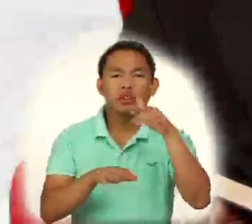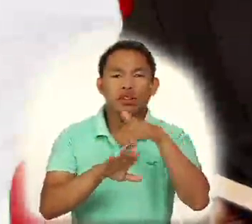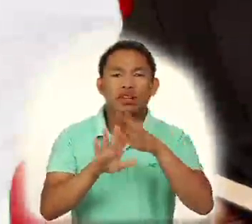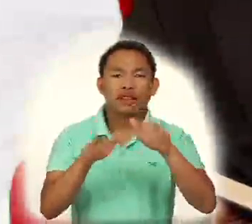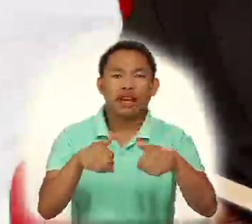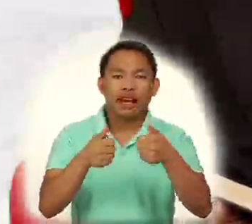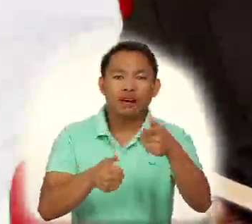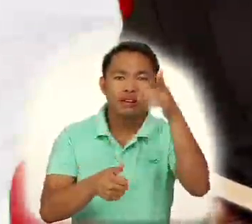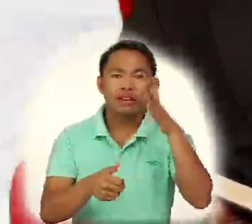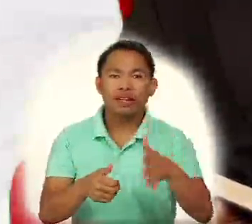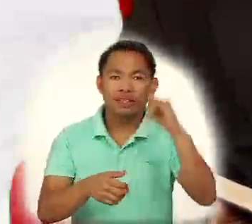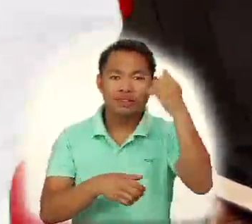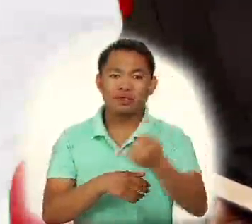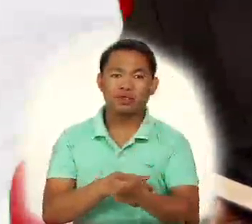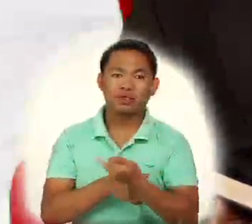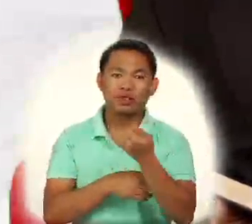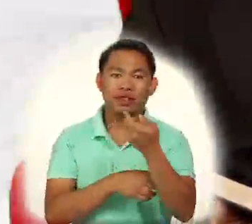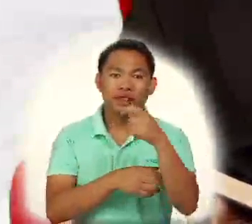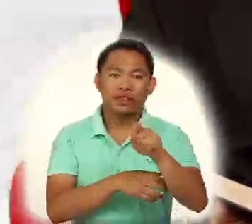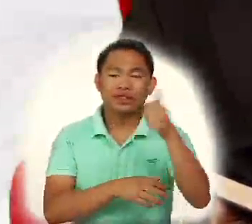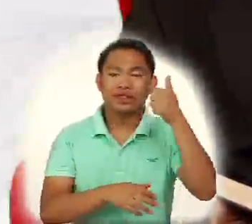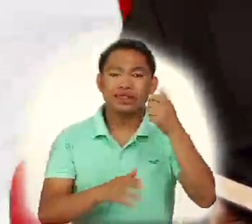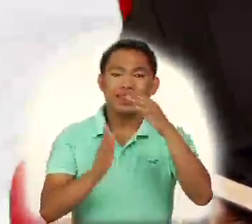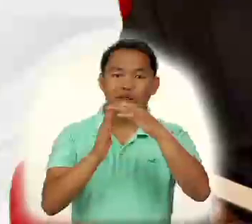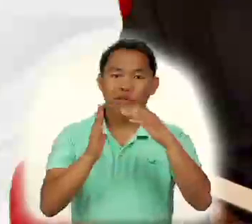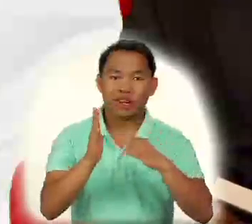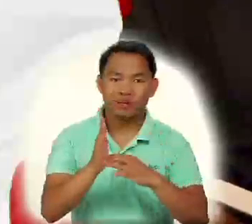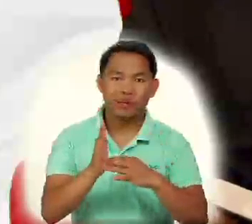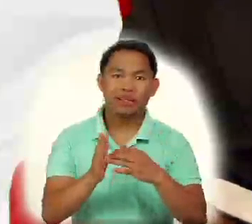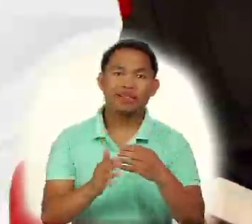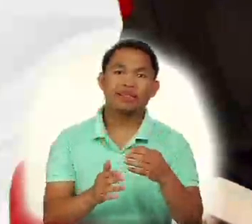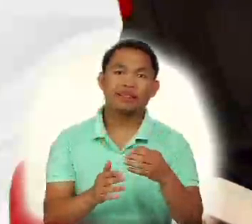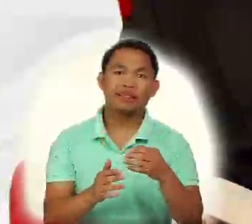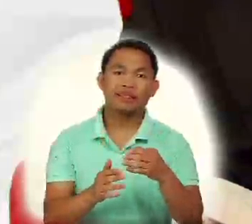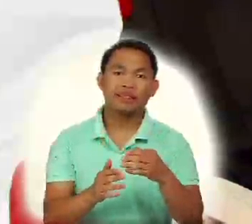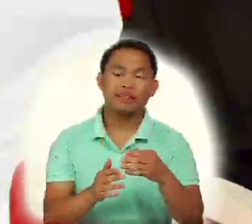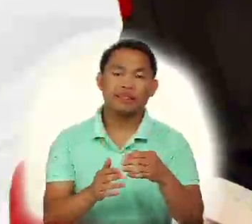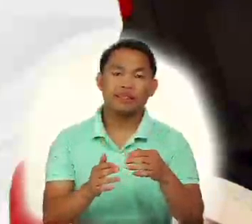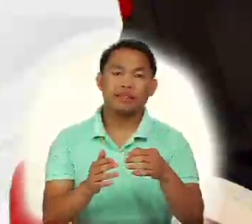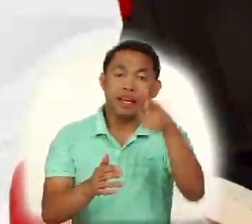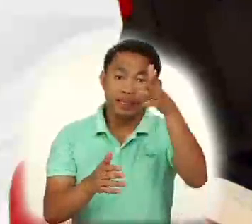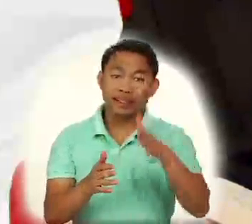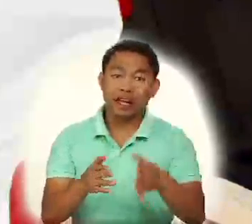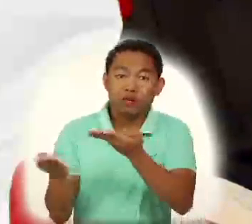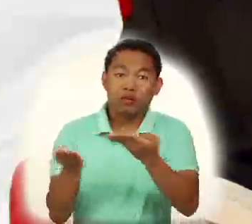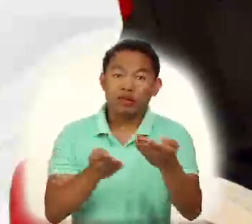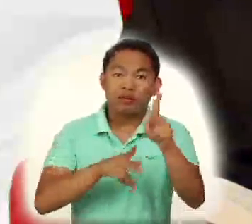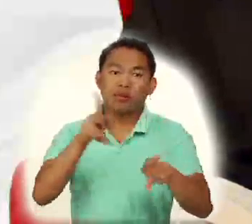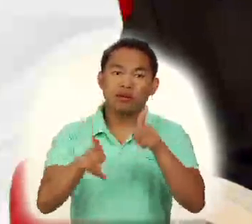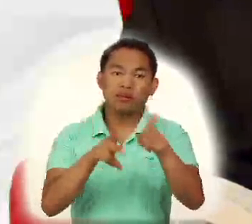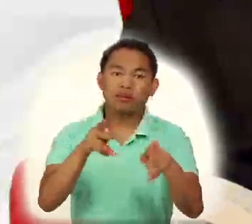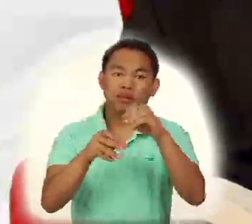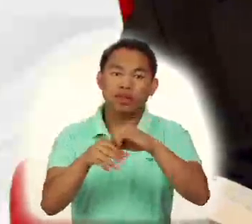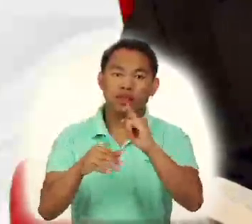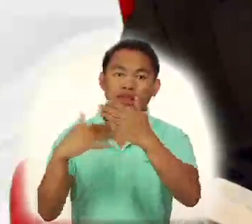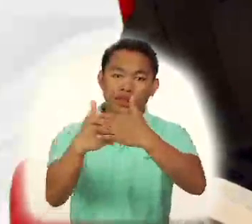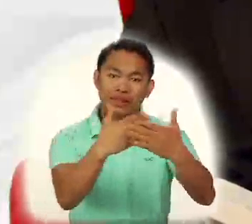God introduces the 10 Commandments. He brings the people Israel to